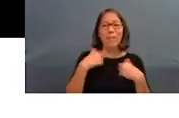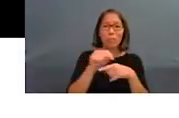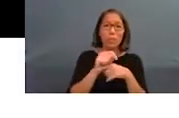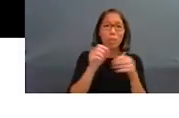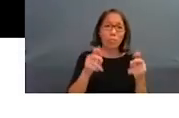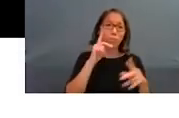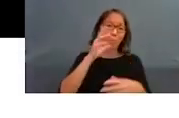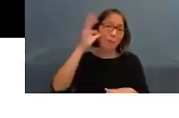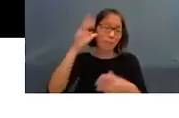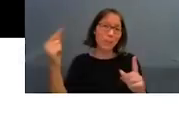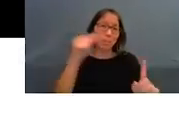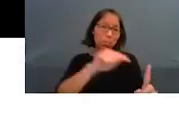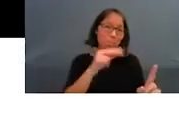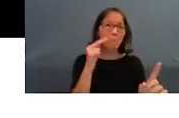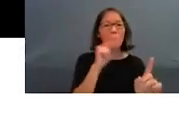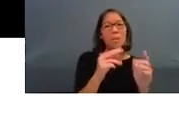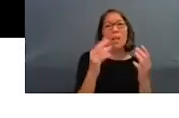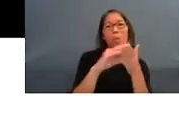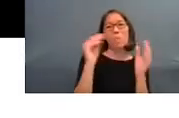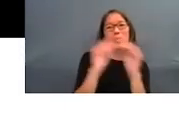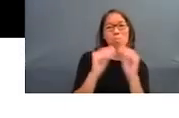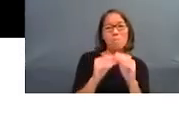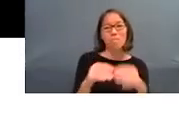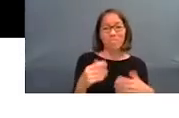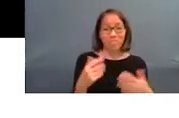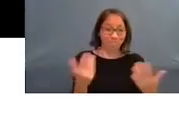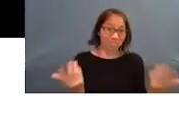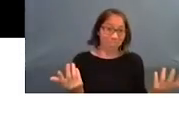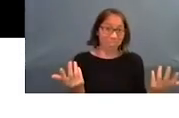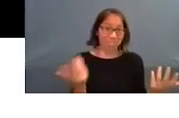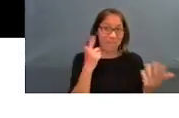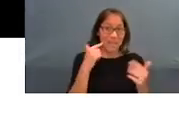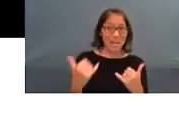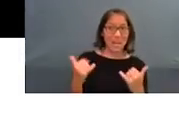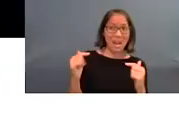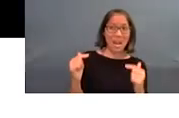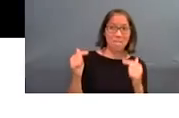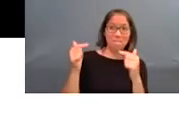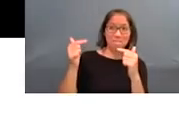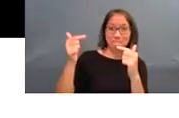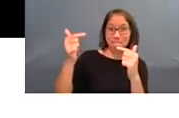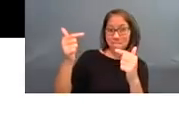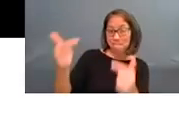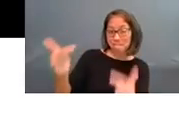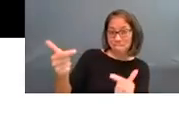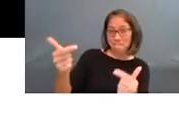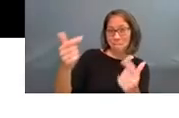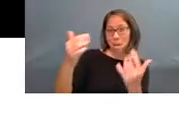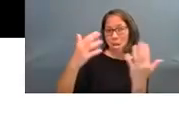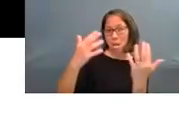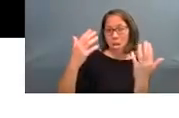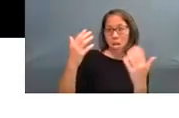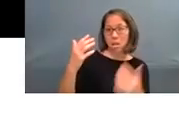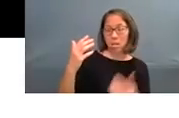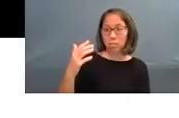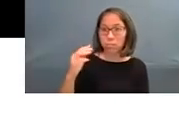parents to come back and learn more about it. So I think with that, I'm going to turn it over next to Marie